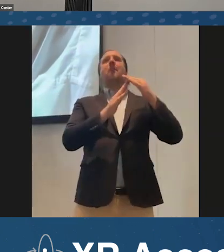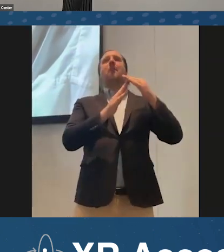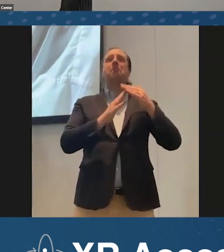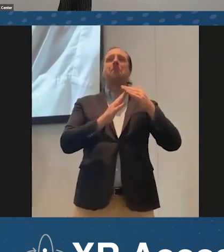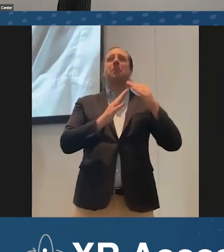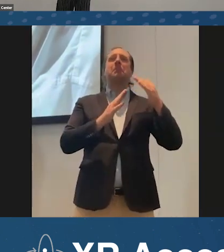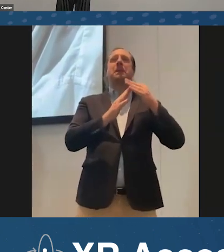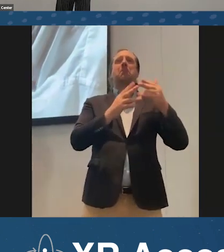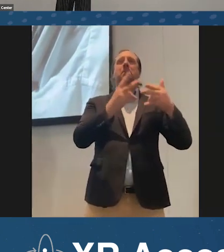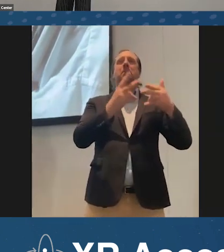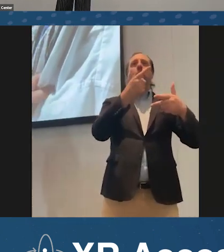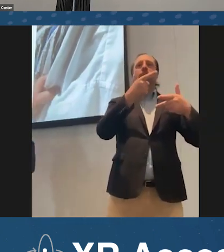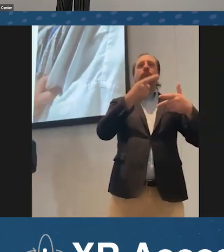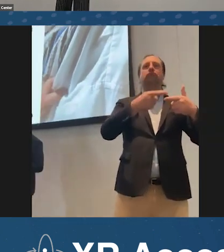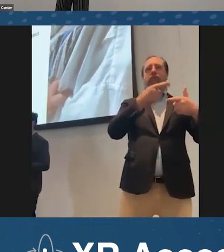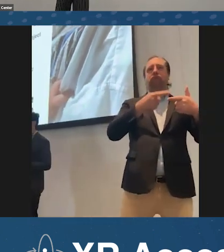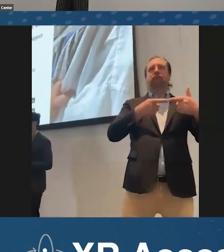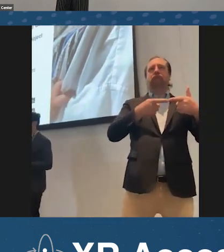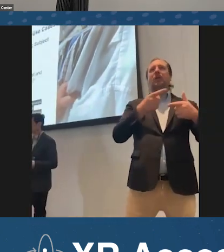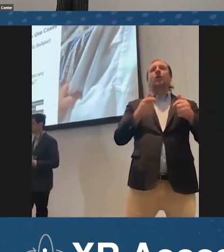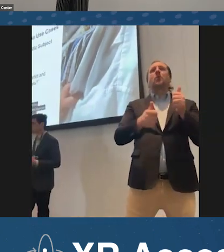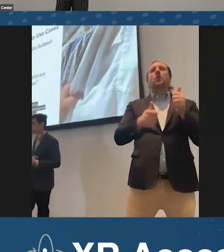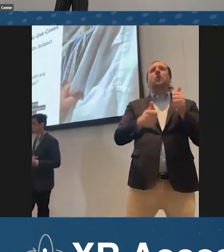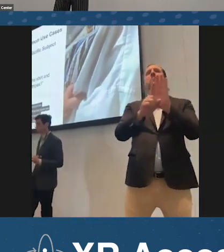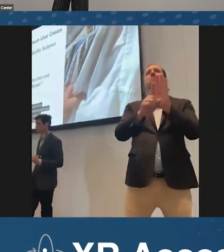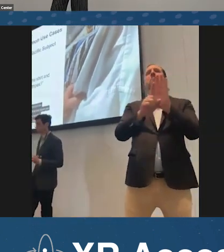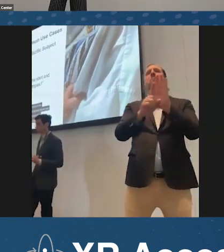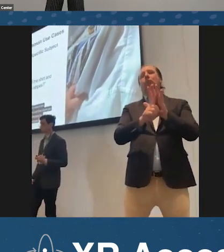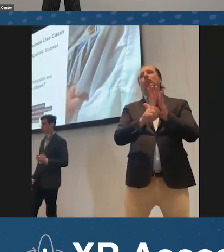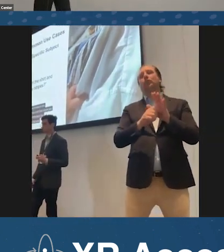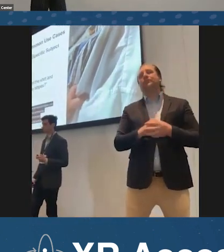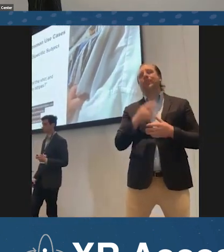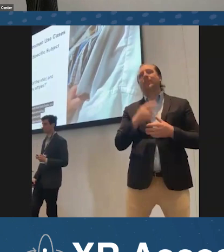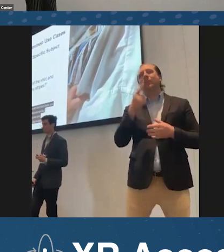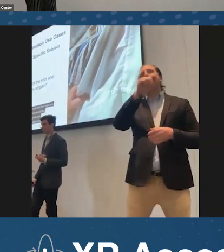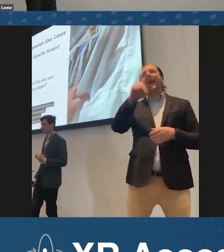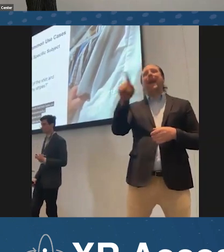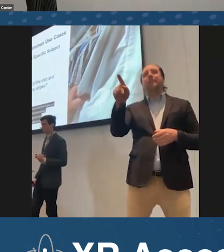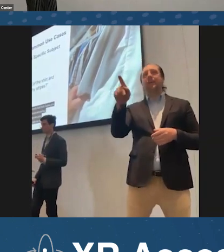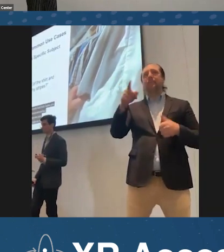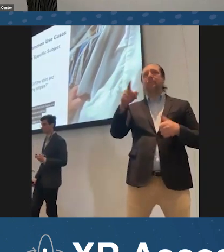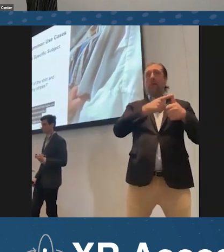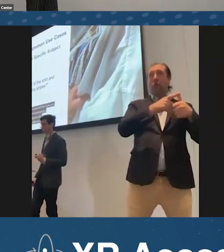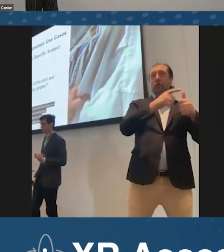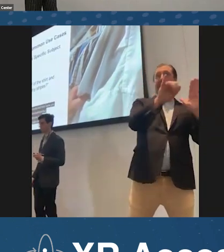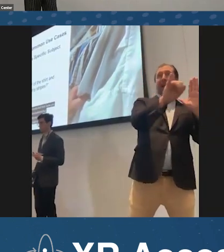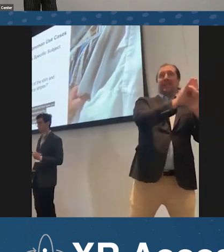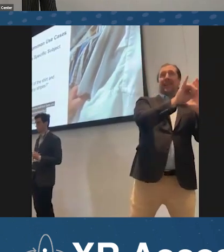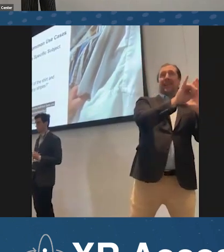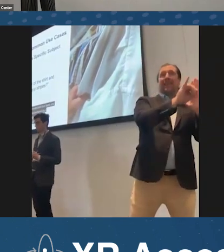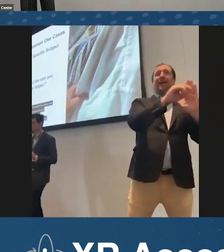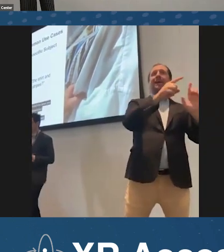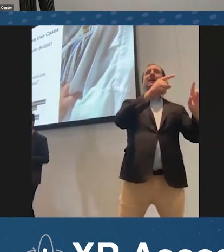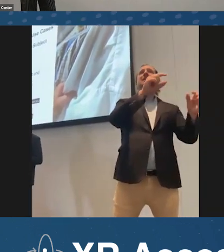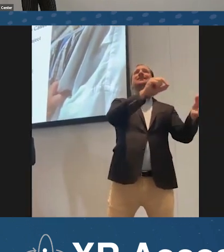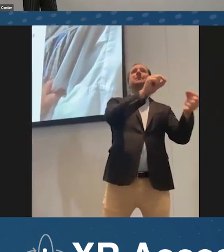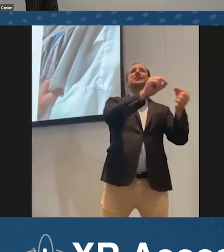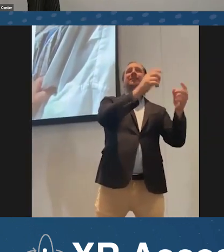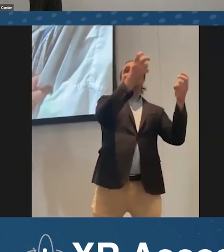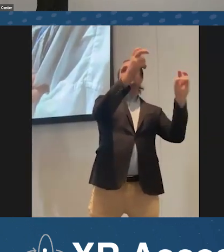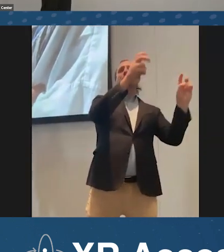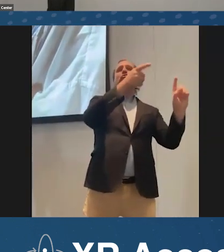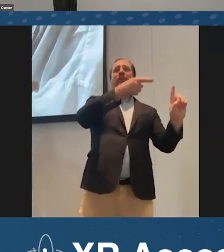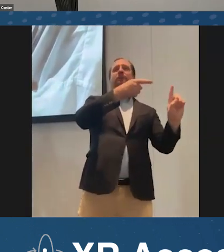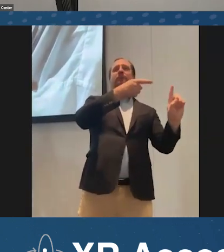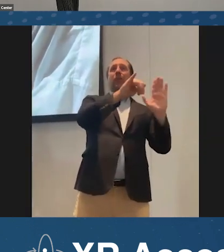use cases, our very most popular use that we found for the app was identifying a specific subject. And this